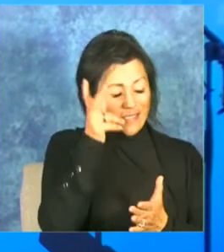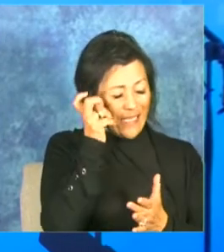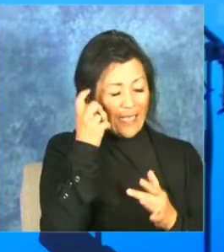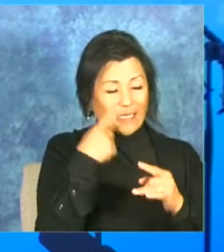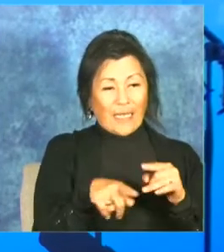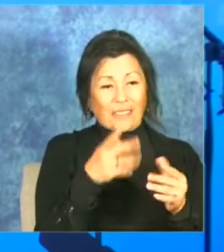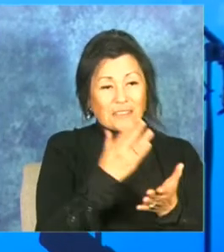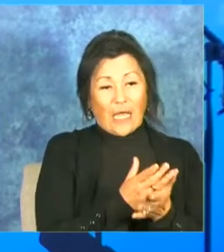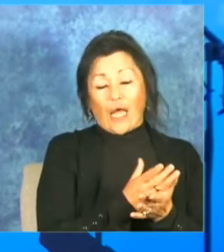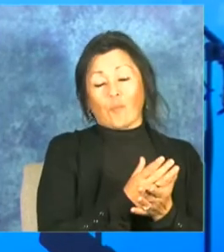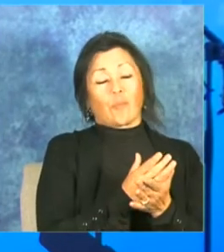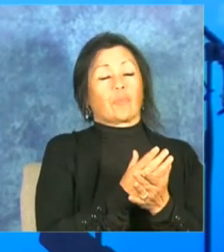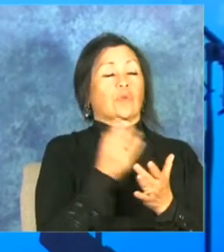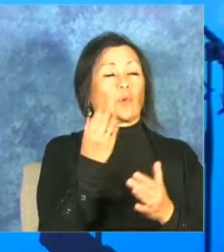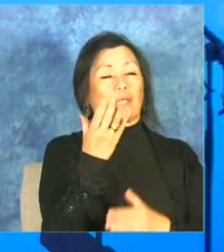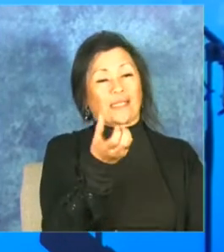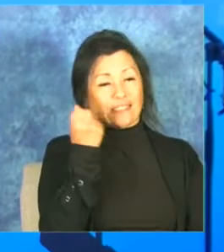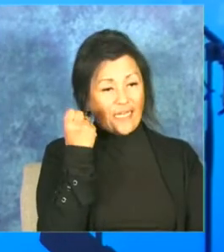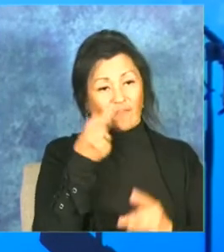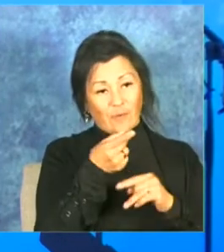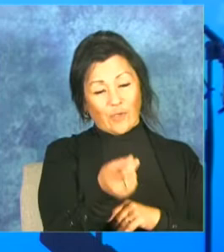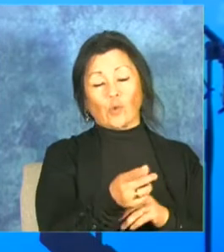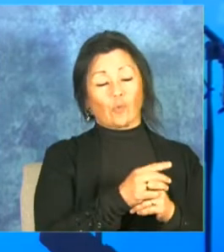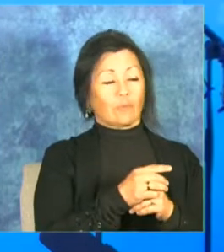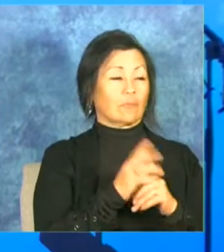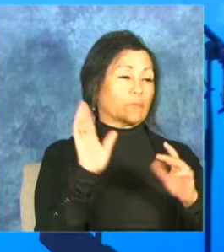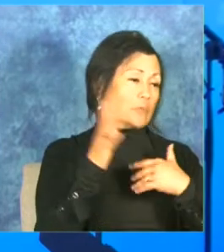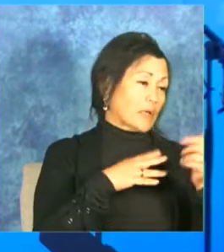neighbor or family or friend.